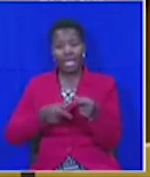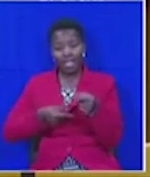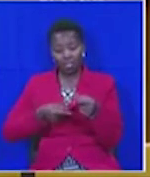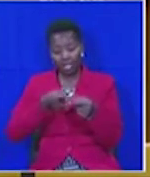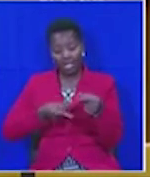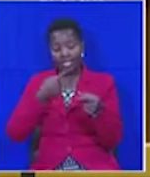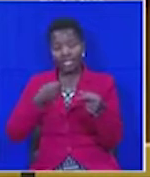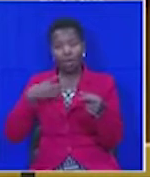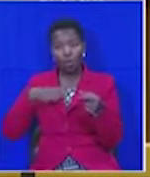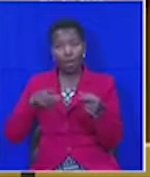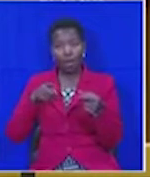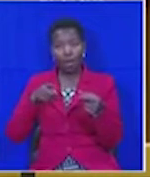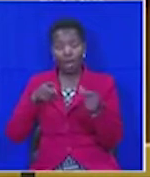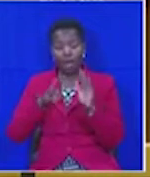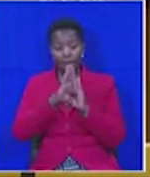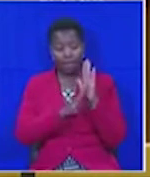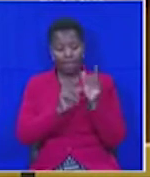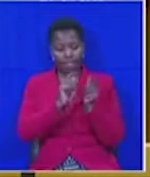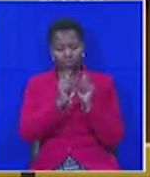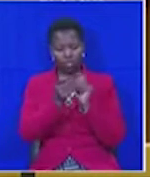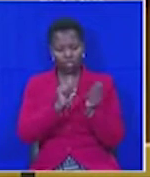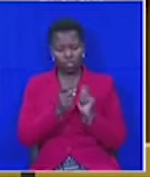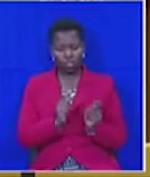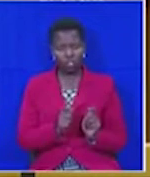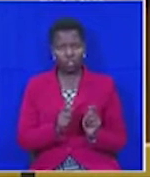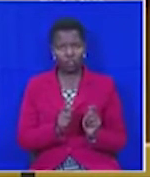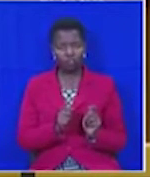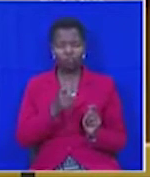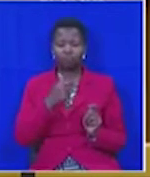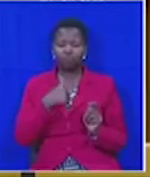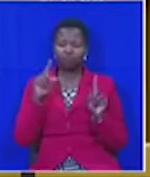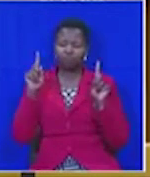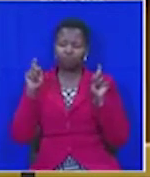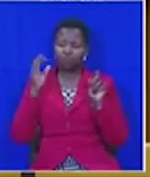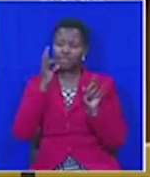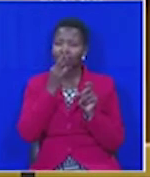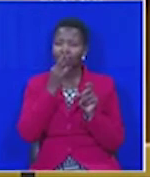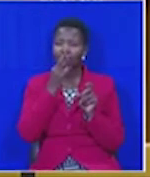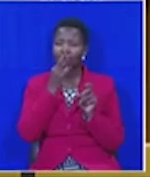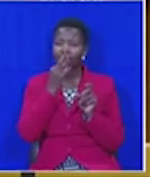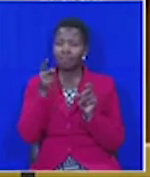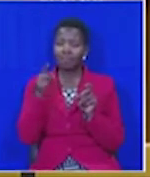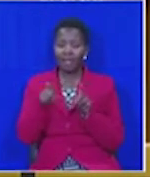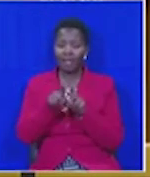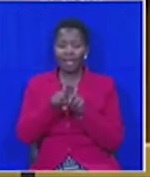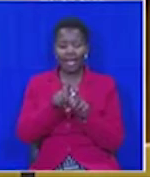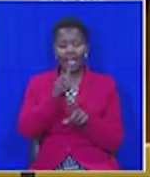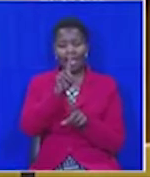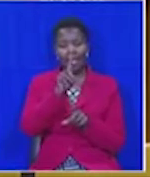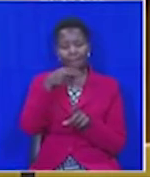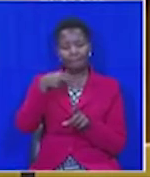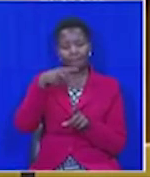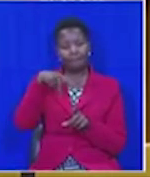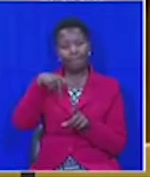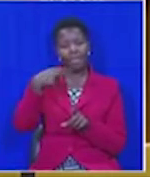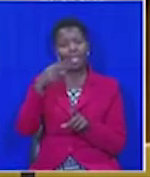the appropriation bill. I even called it a doctorate thesis. And I said,